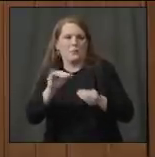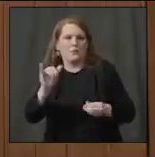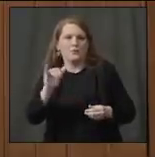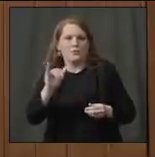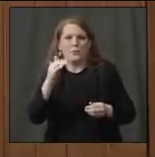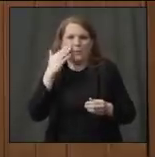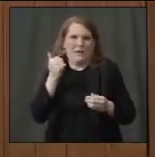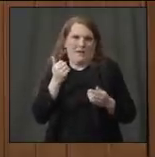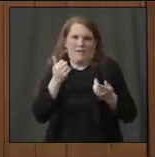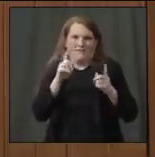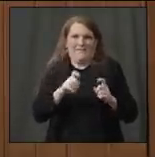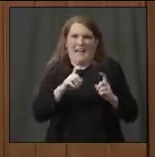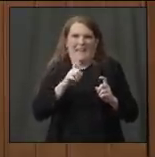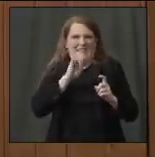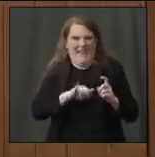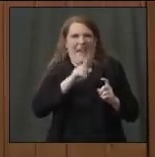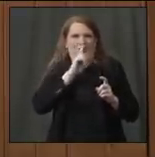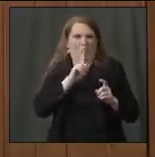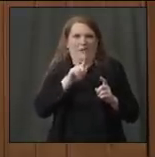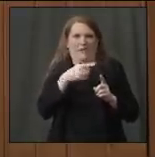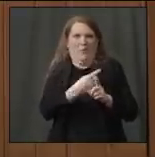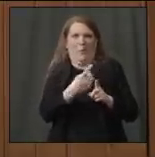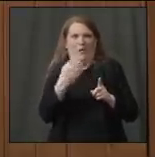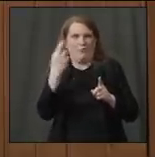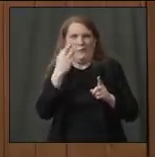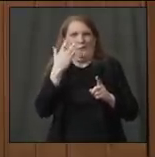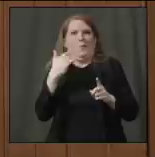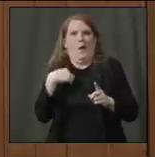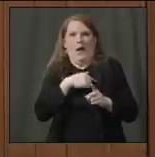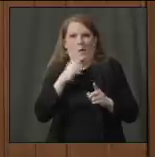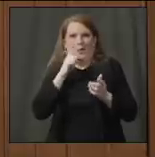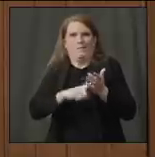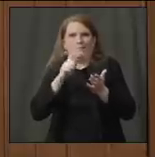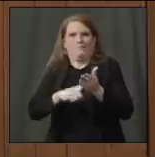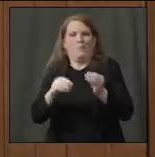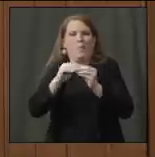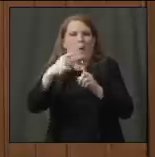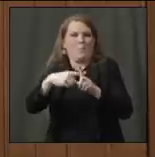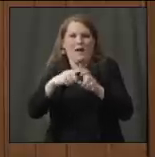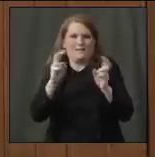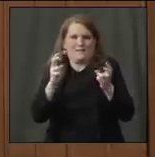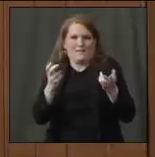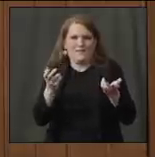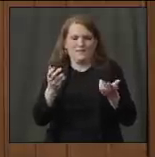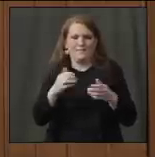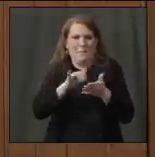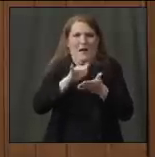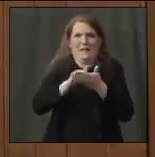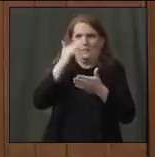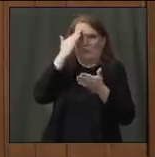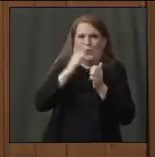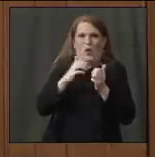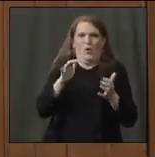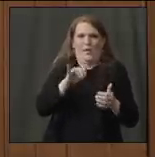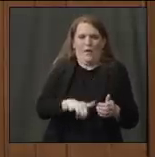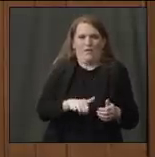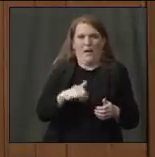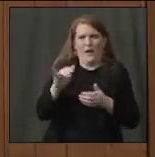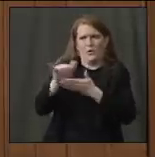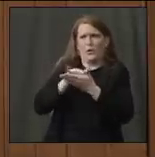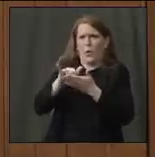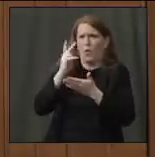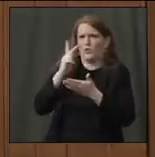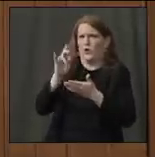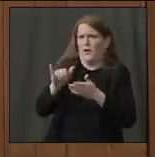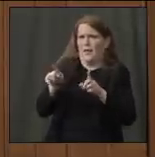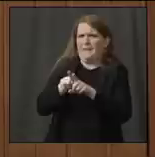some data, preliminary data, that shows that to be true. So I think the more we ramp up testing, the more there may be positives coming in as